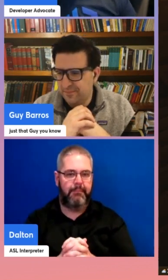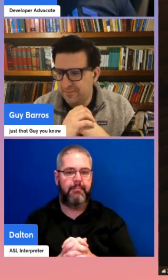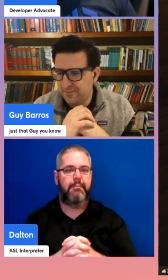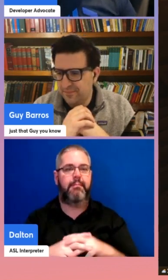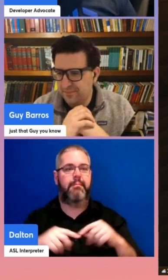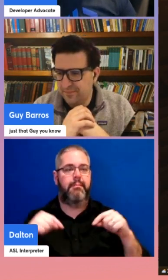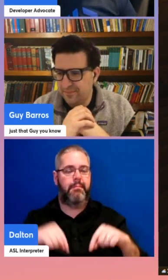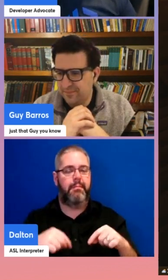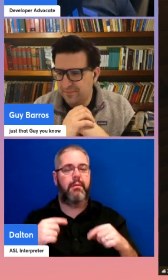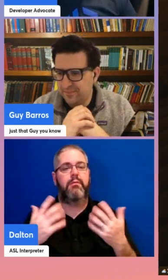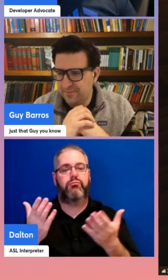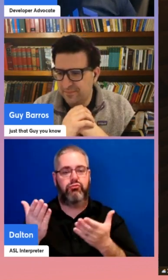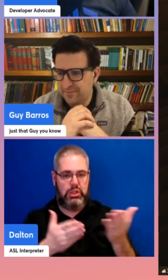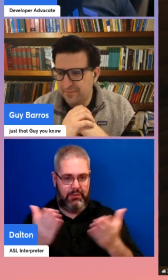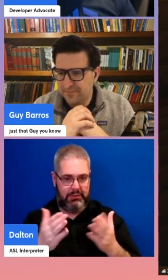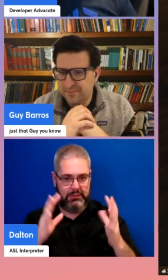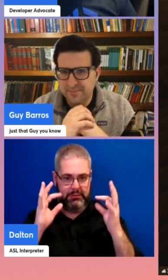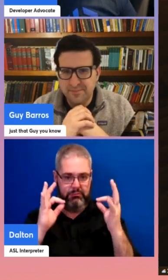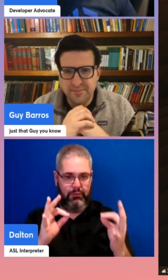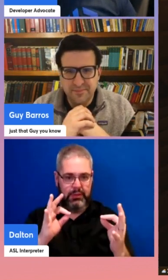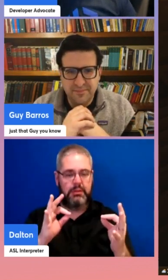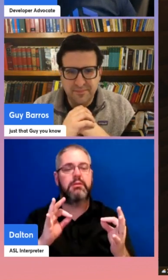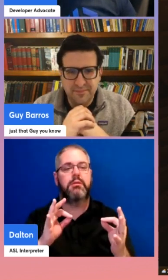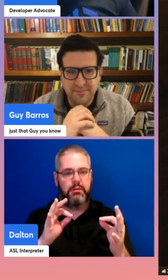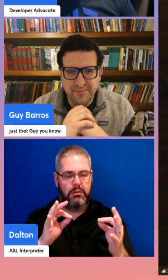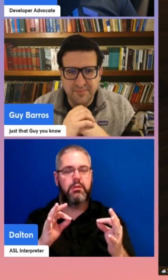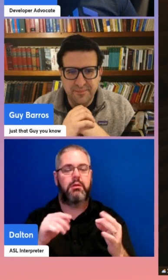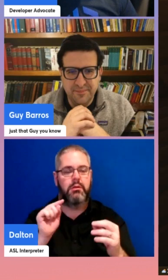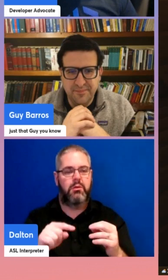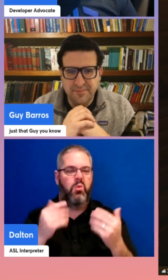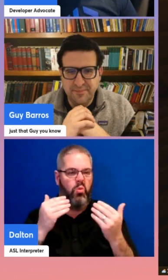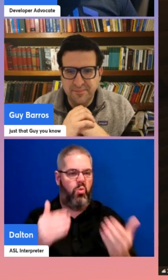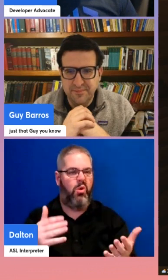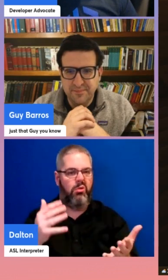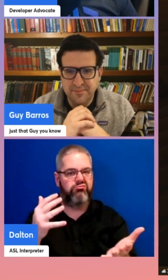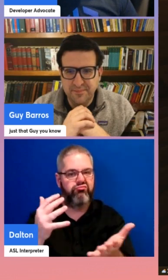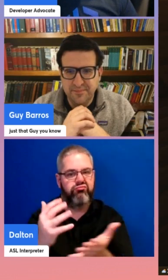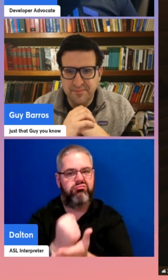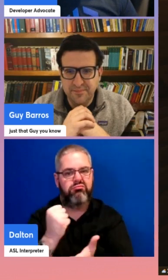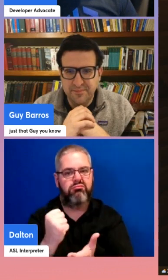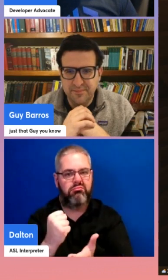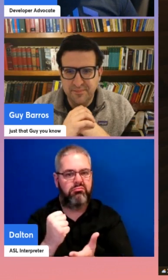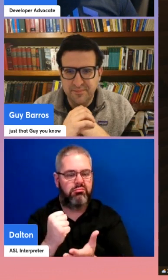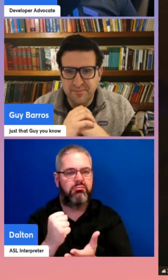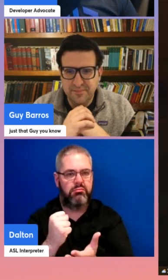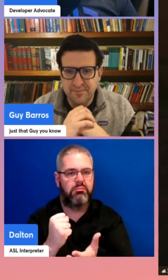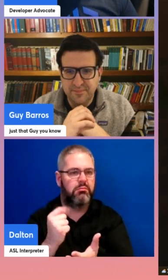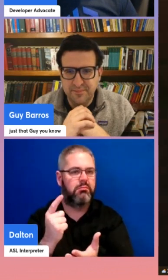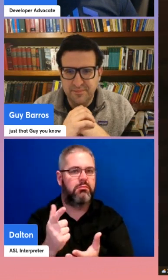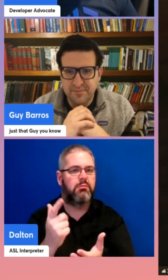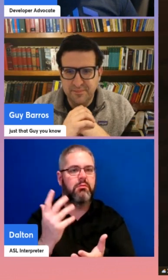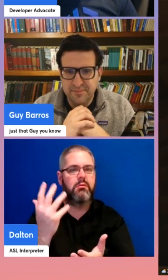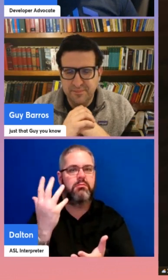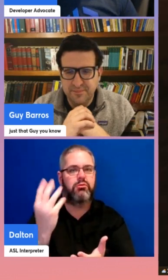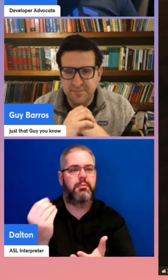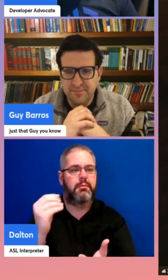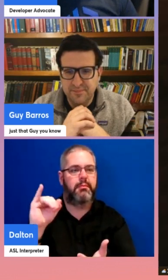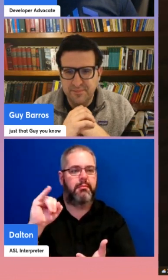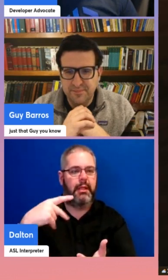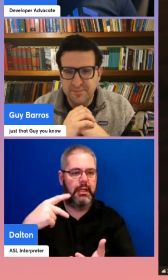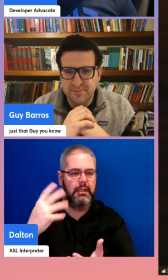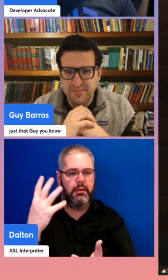the services. I am going to grab the external IP of this. I'm going to